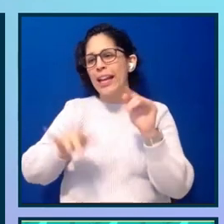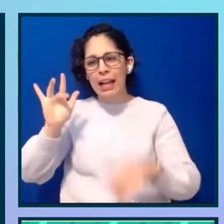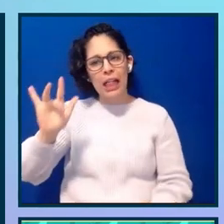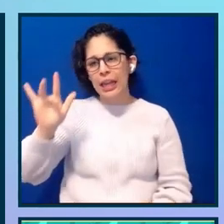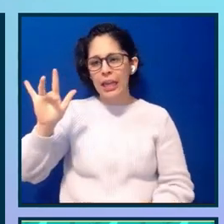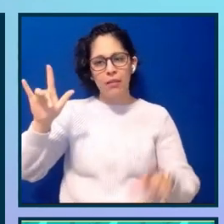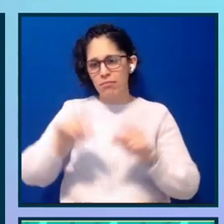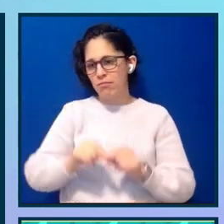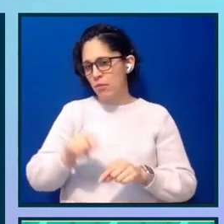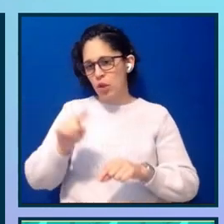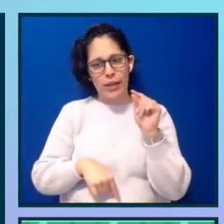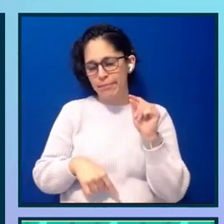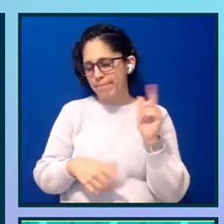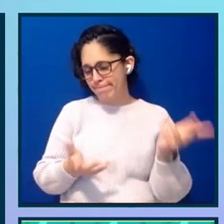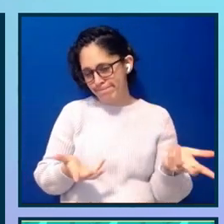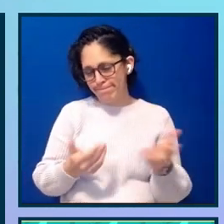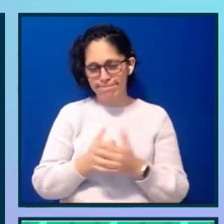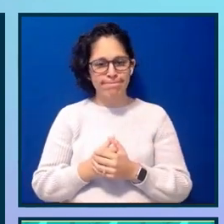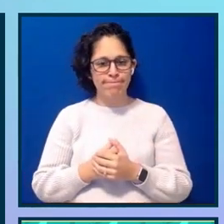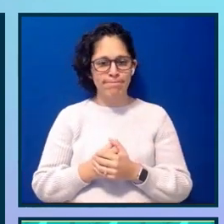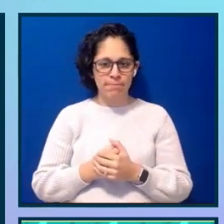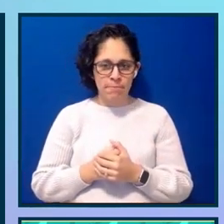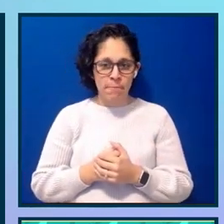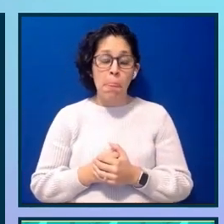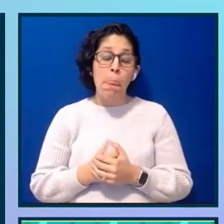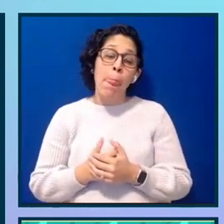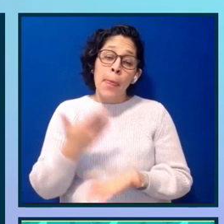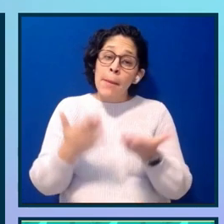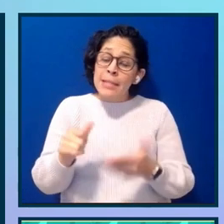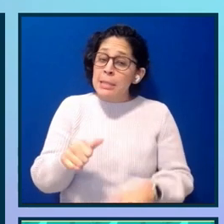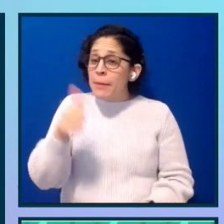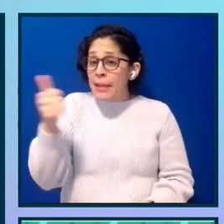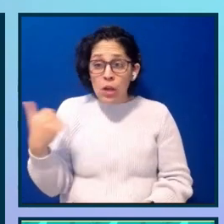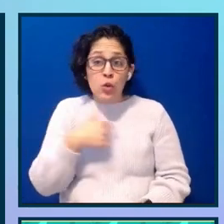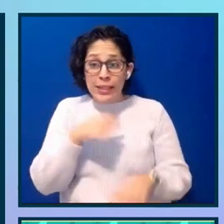to actually close the dialog. So maybe there's something else that we can do.